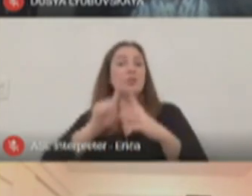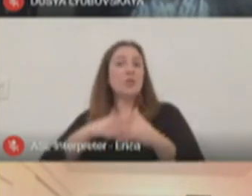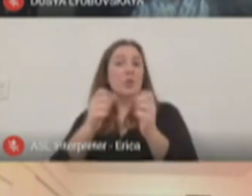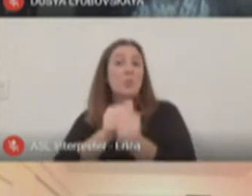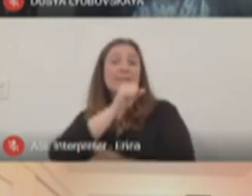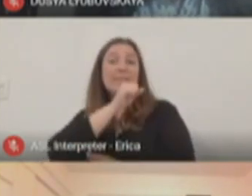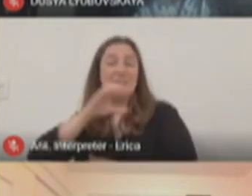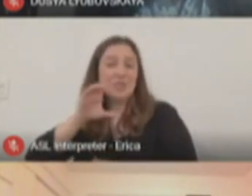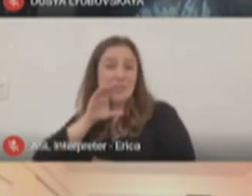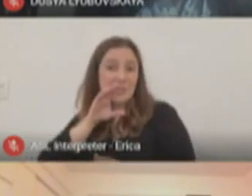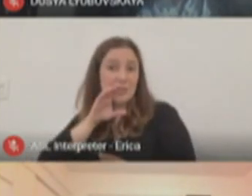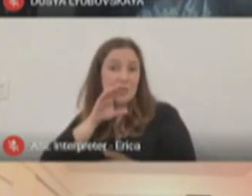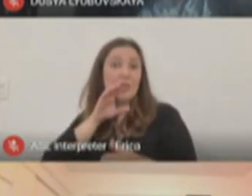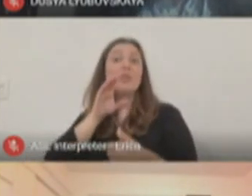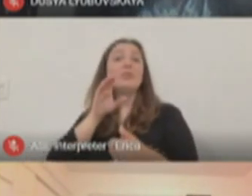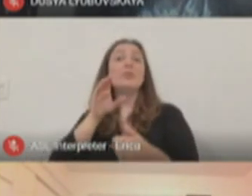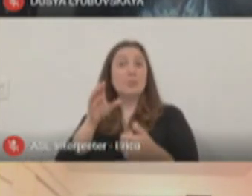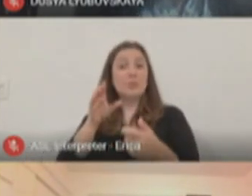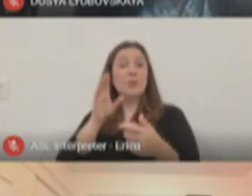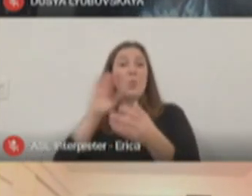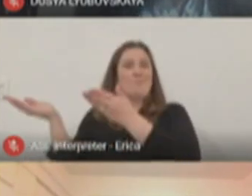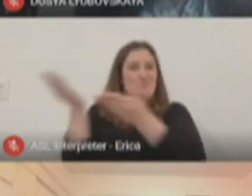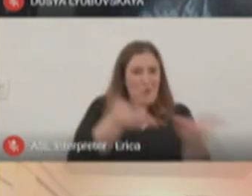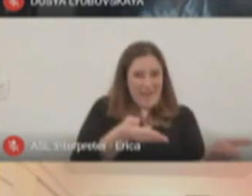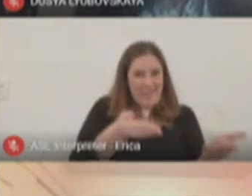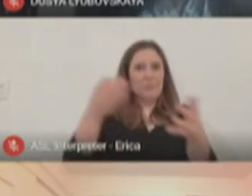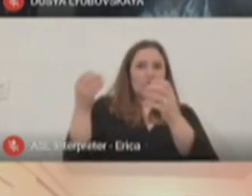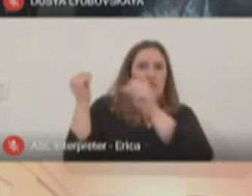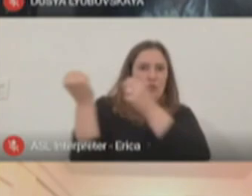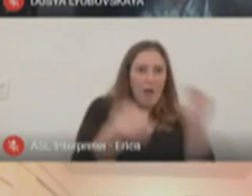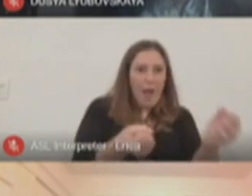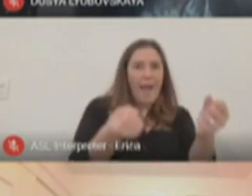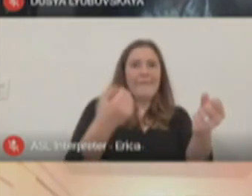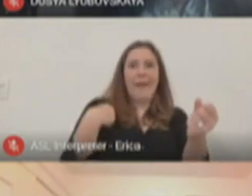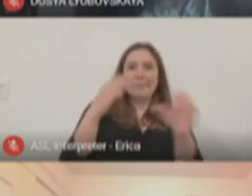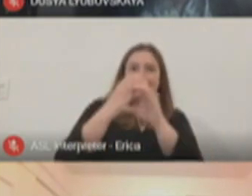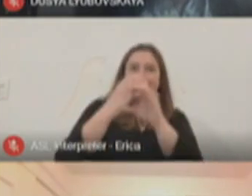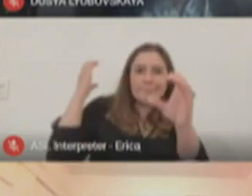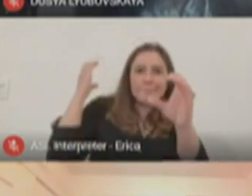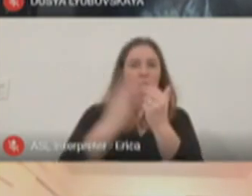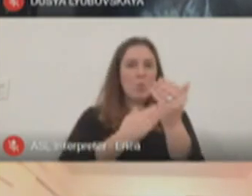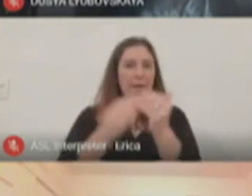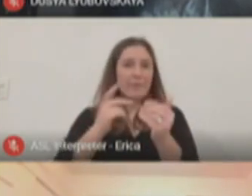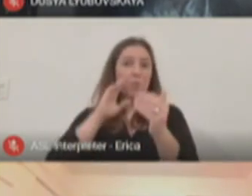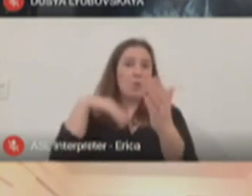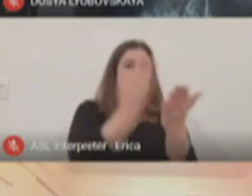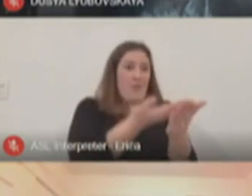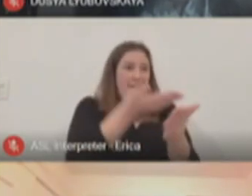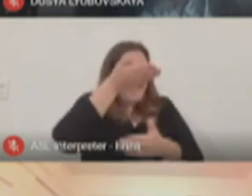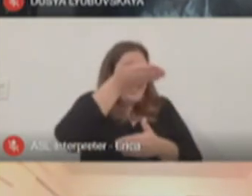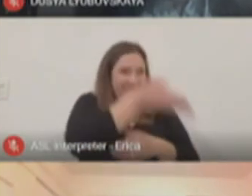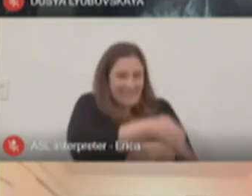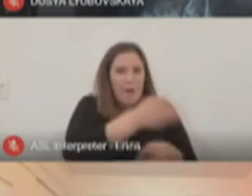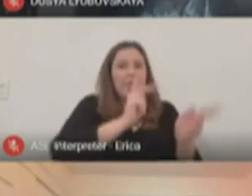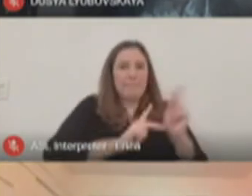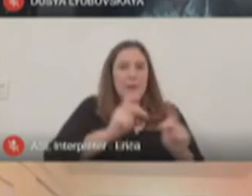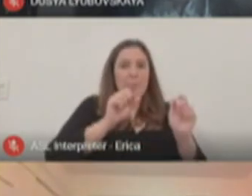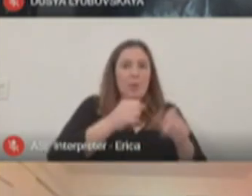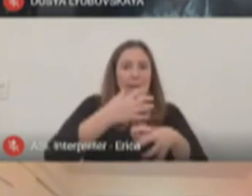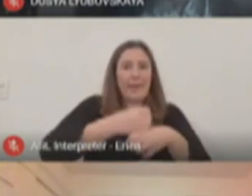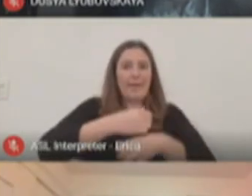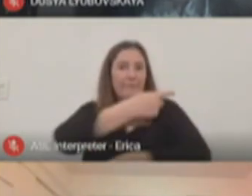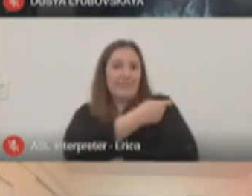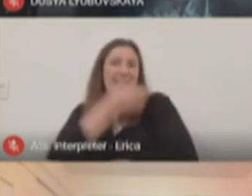with disabilities, trying to bring vaccines to individual locations so that we could create greater